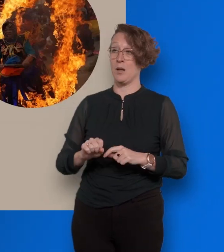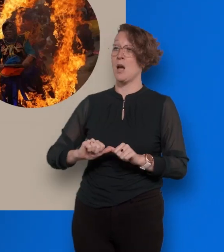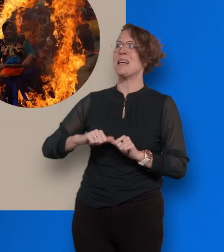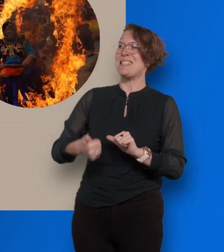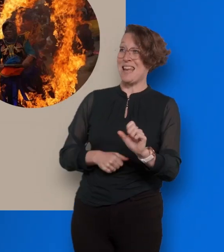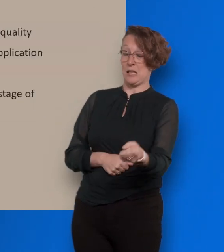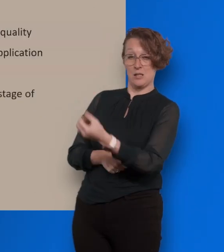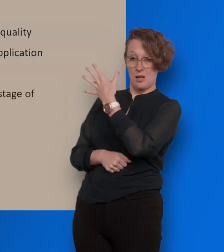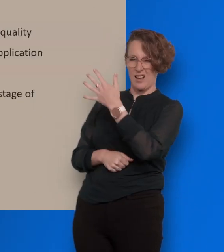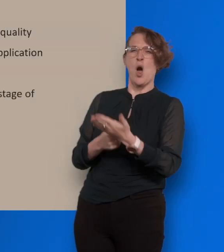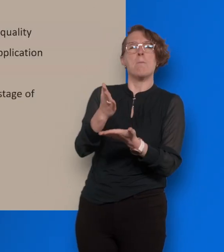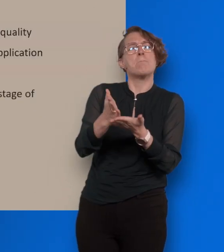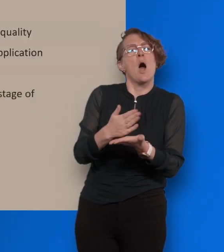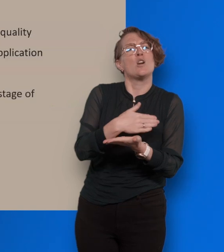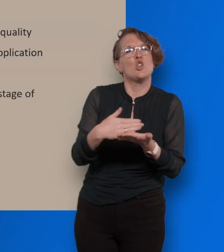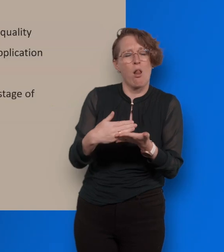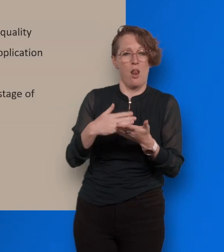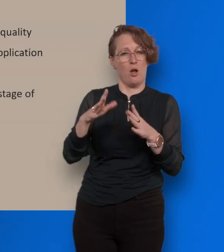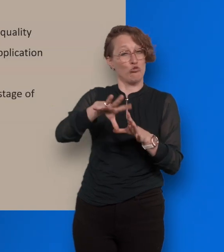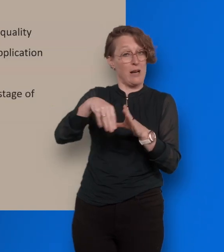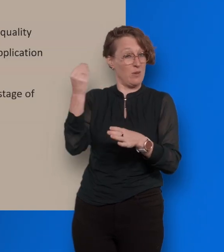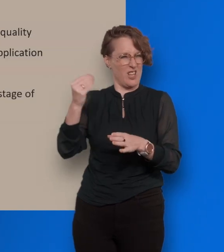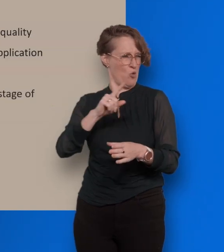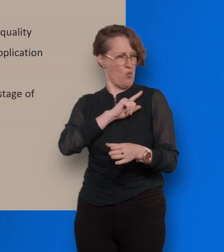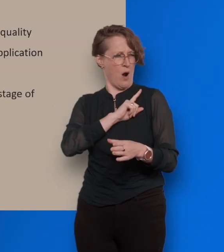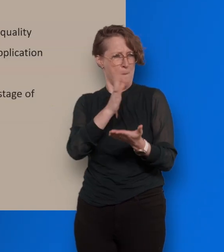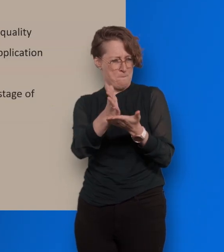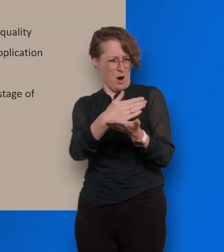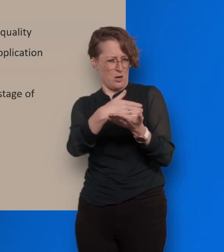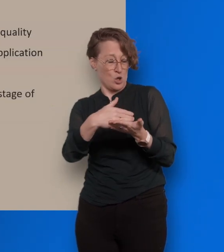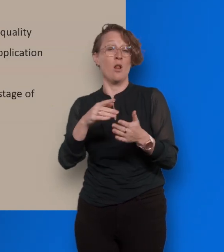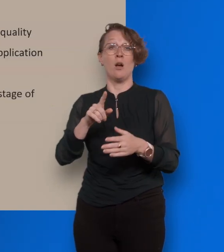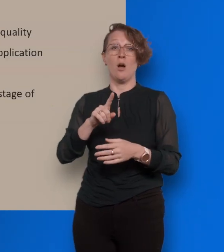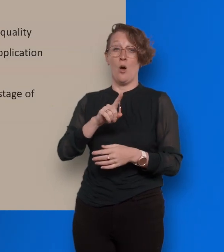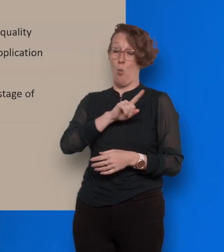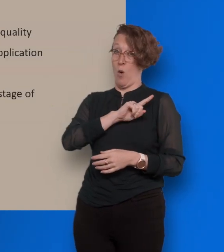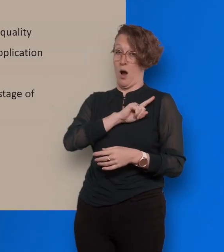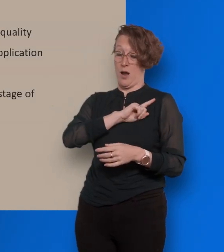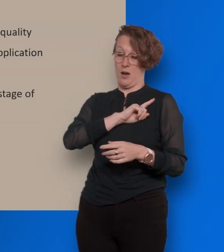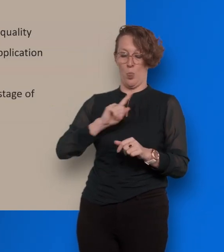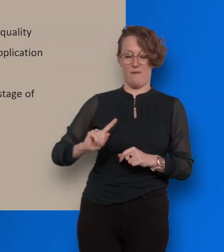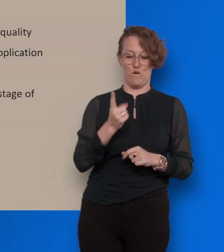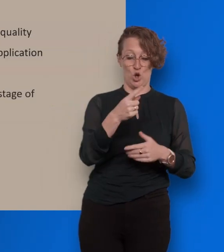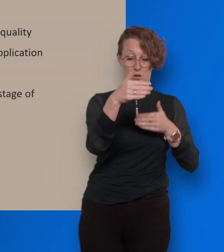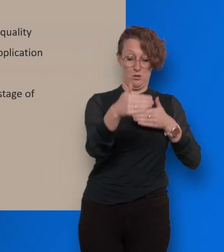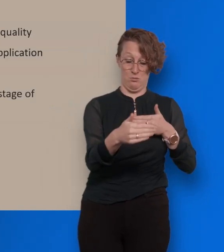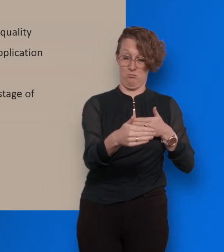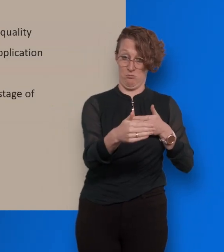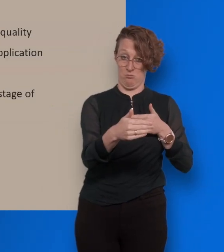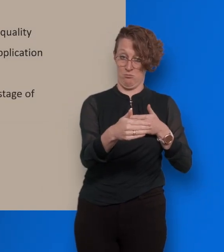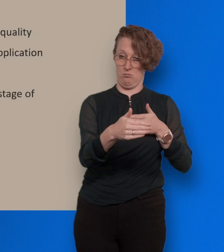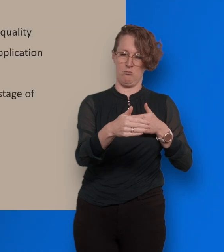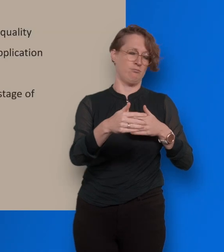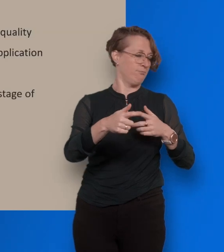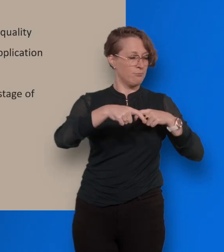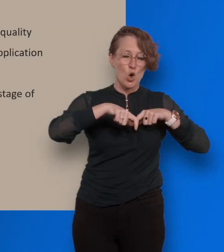partial randomisation, simply because we initially continue to have the